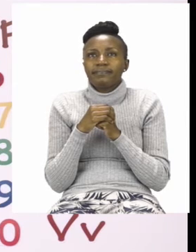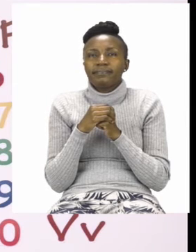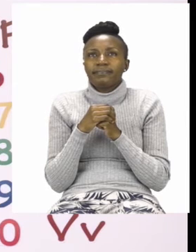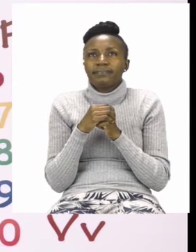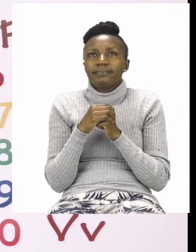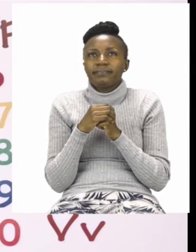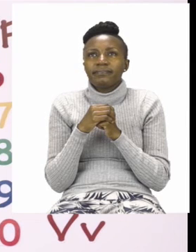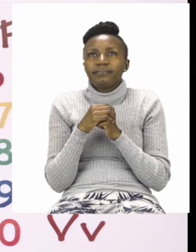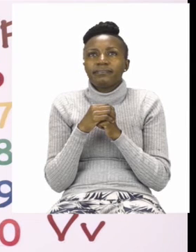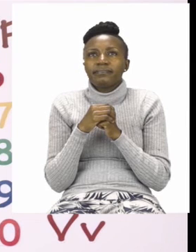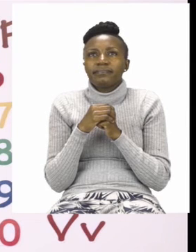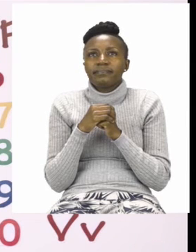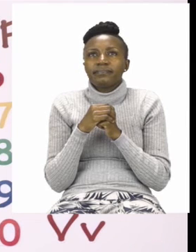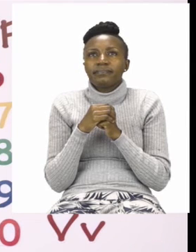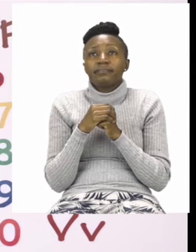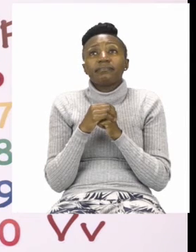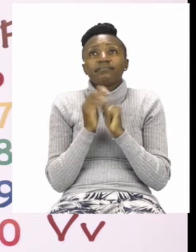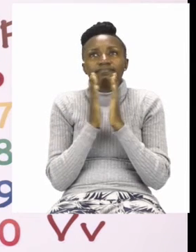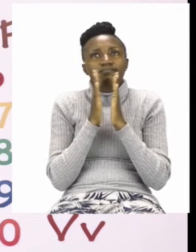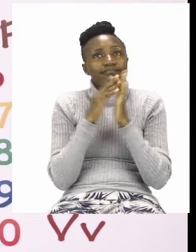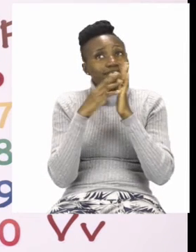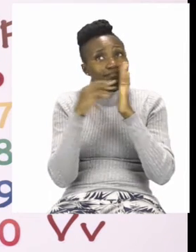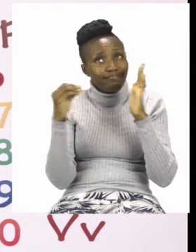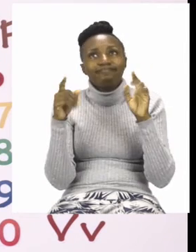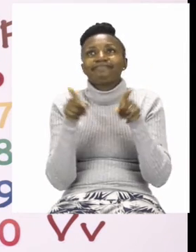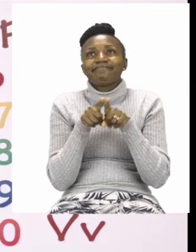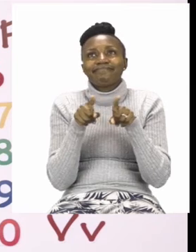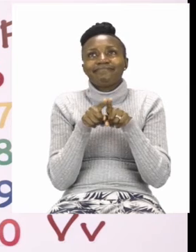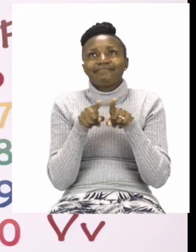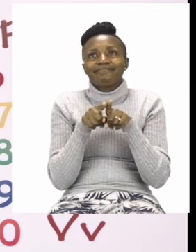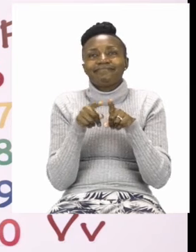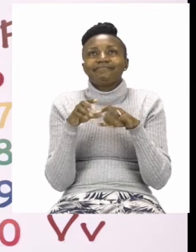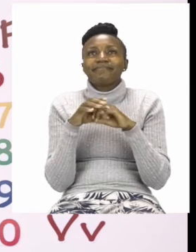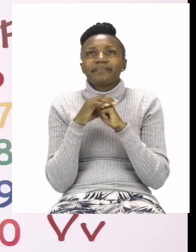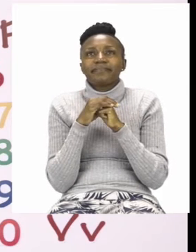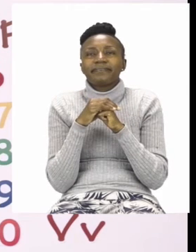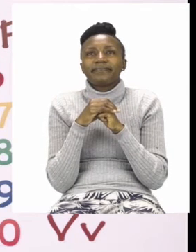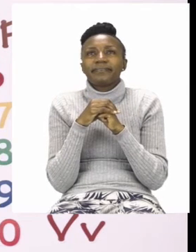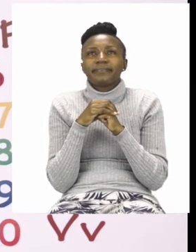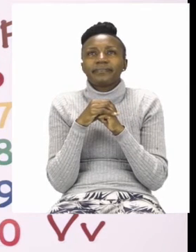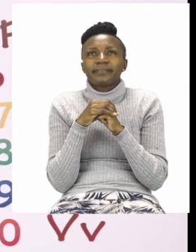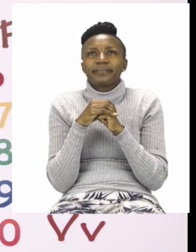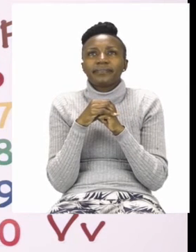not lift up your pencil. Let's go, everyone. Up